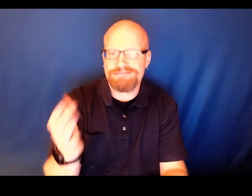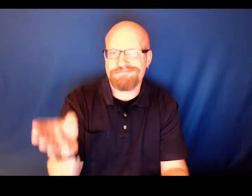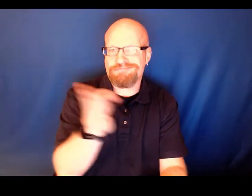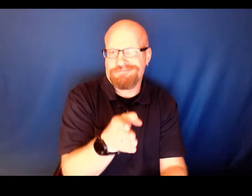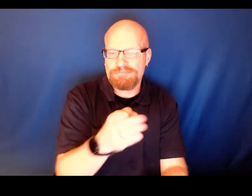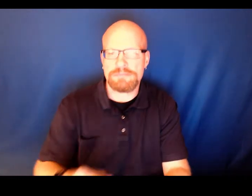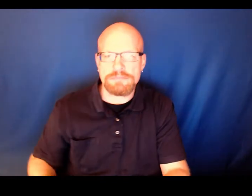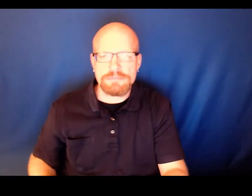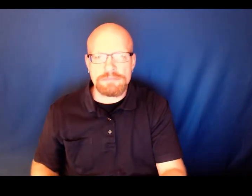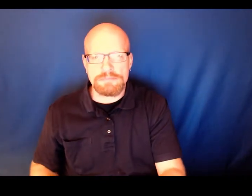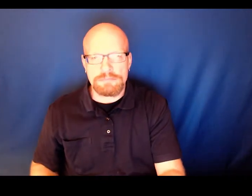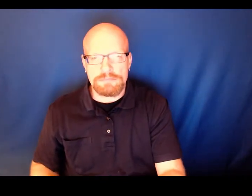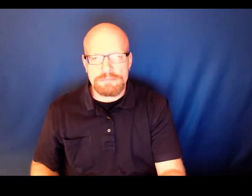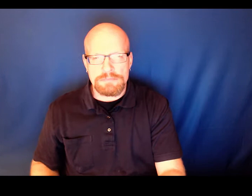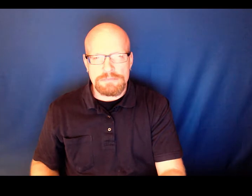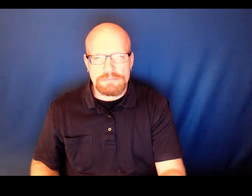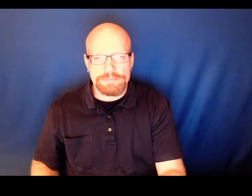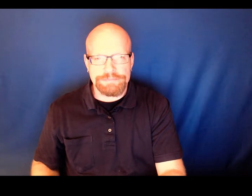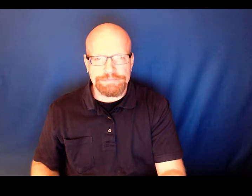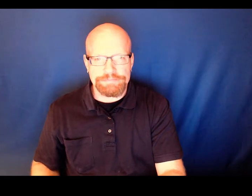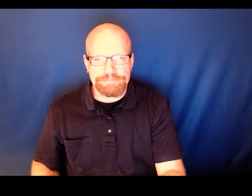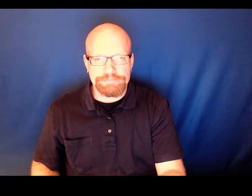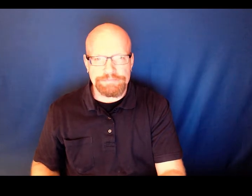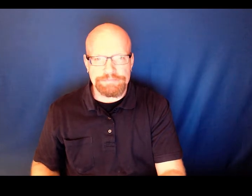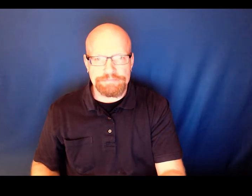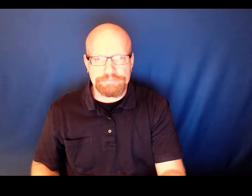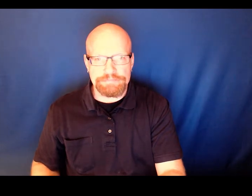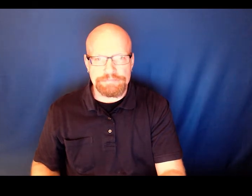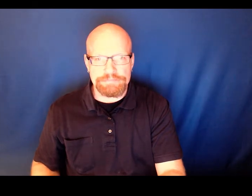Okay, now we'll move on to the next term.